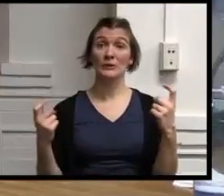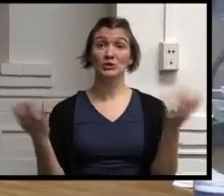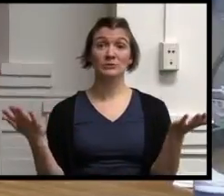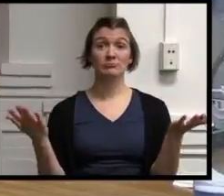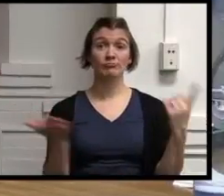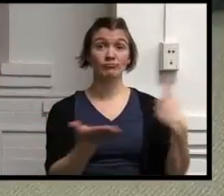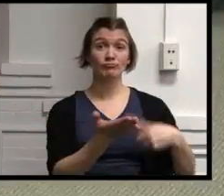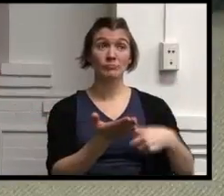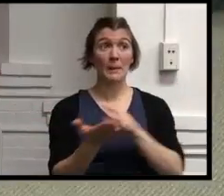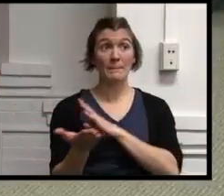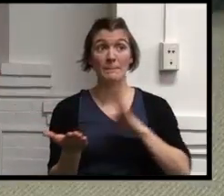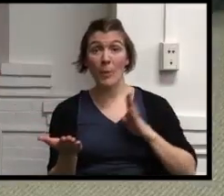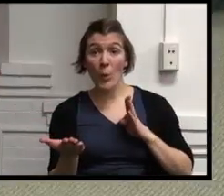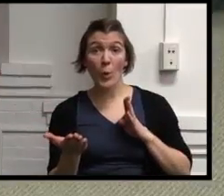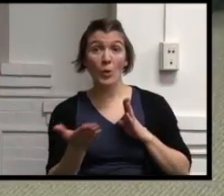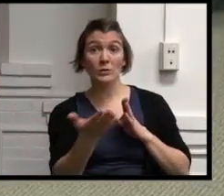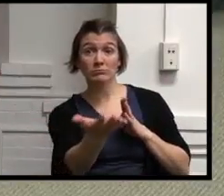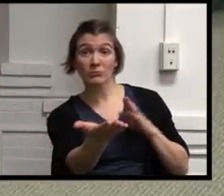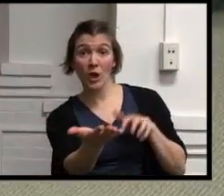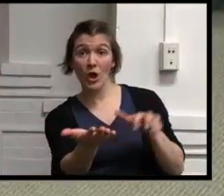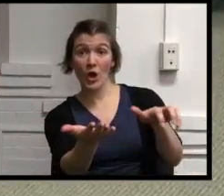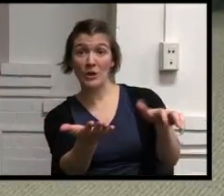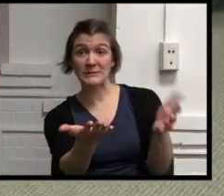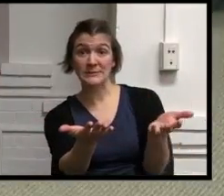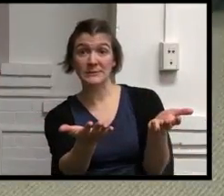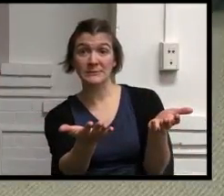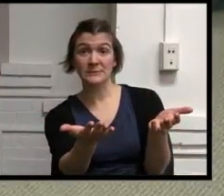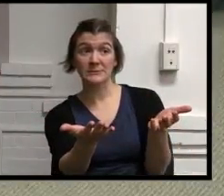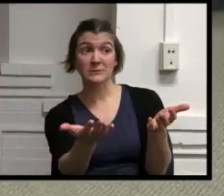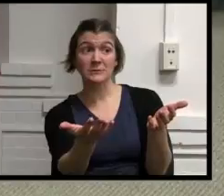questions, either on the board or anybody who's in attendance, about the